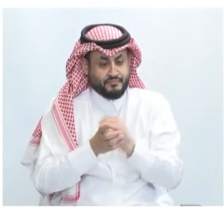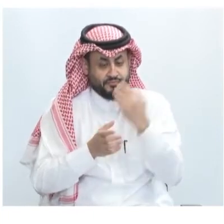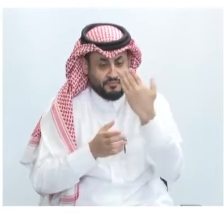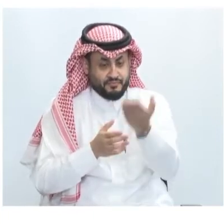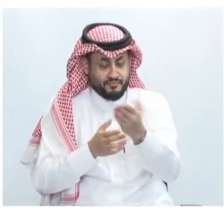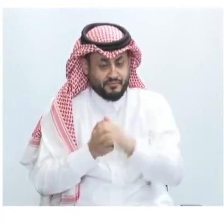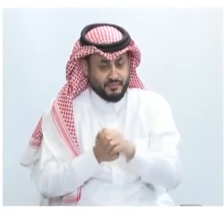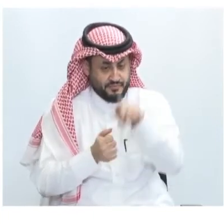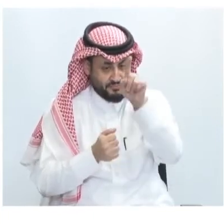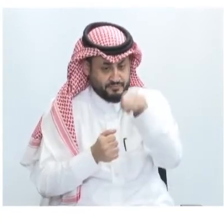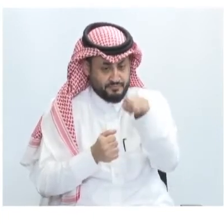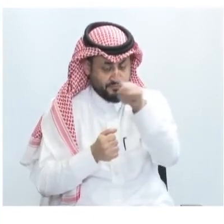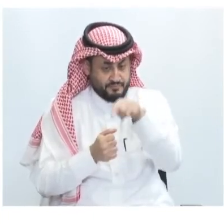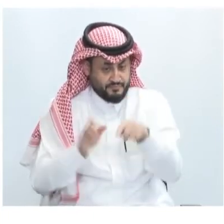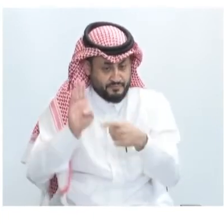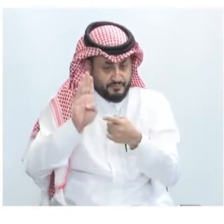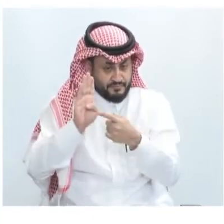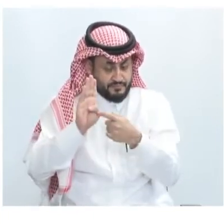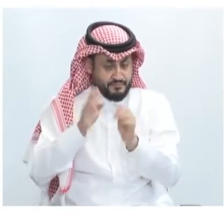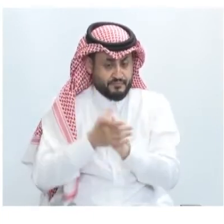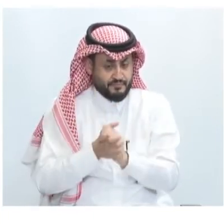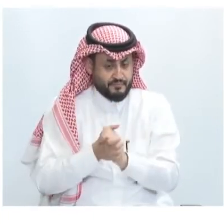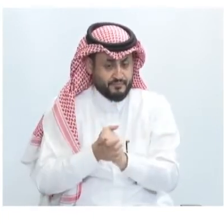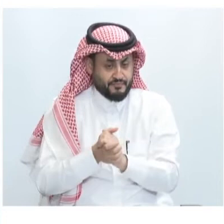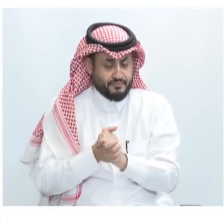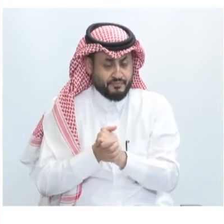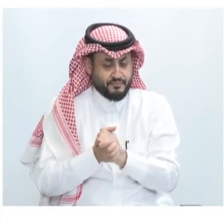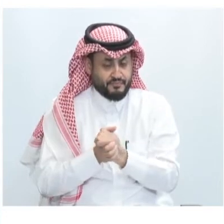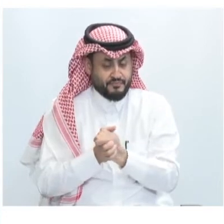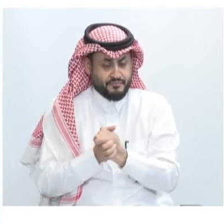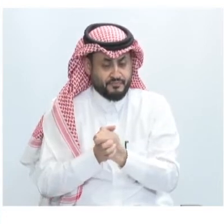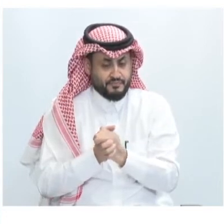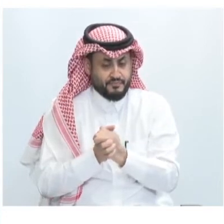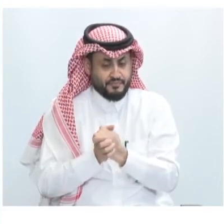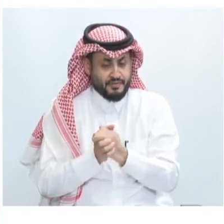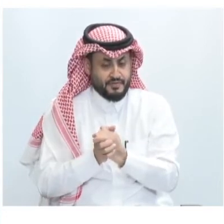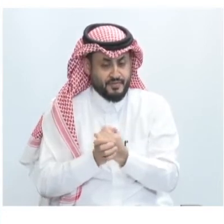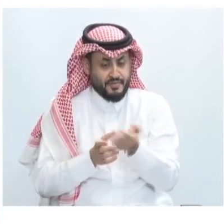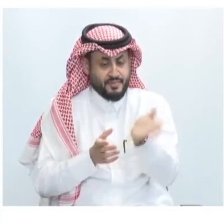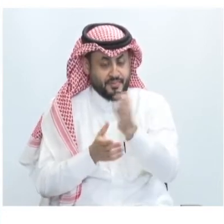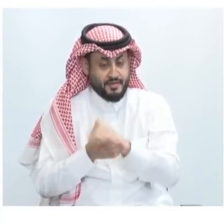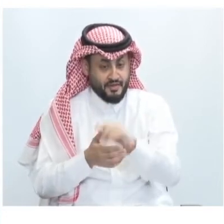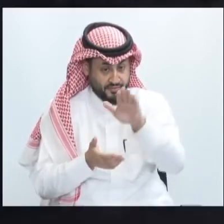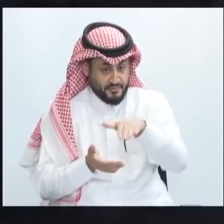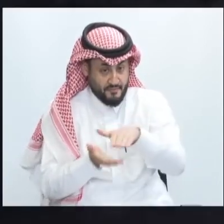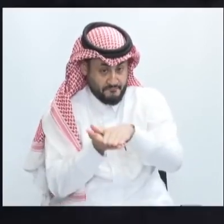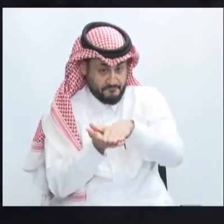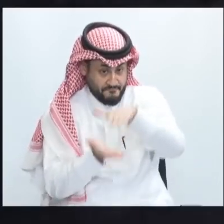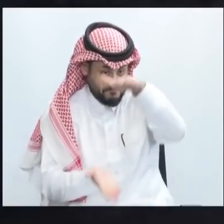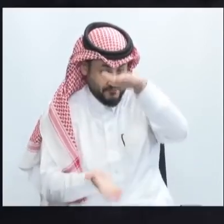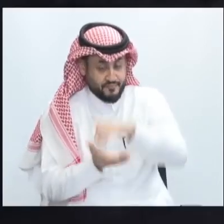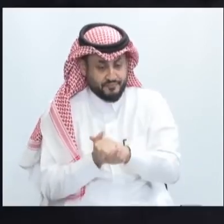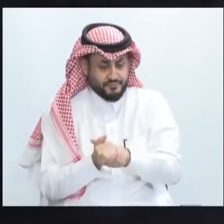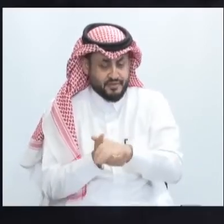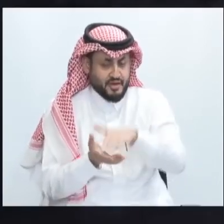this, excellent. So we have bear, bear, that's right. Okay, now we have bear, but now